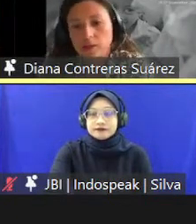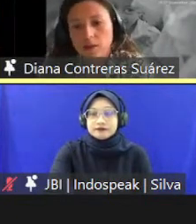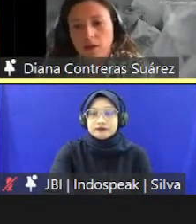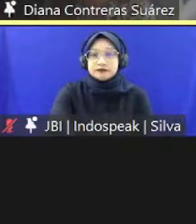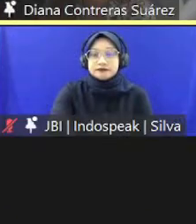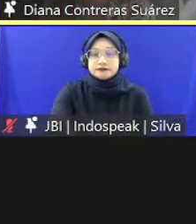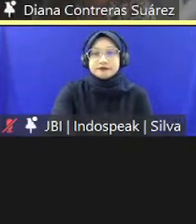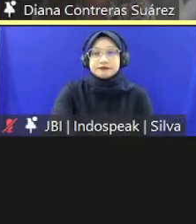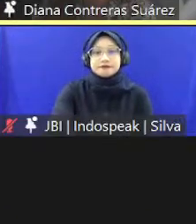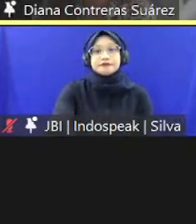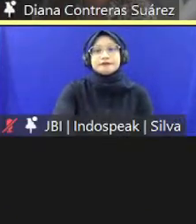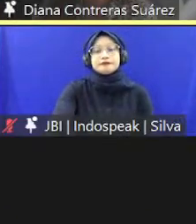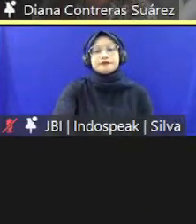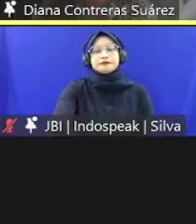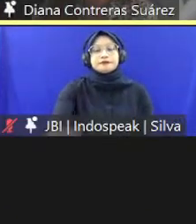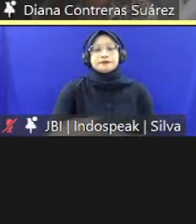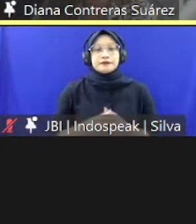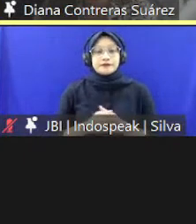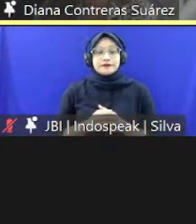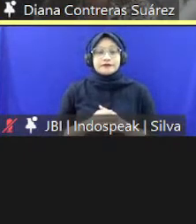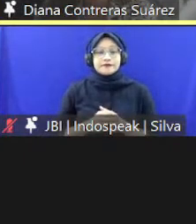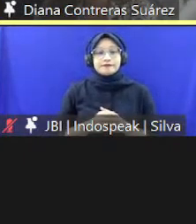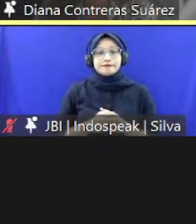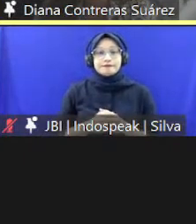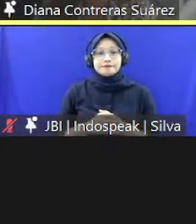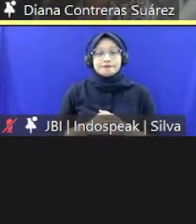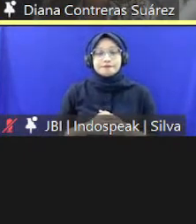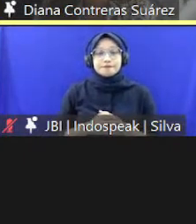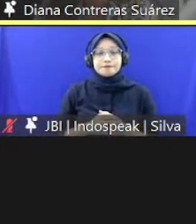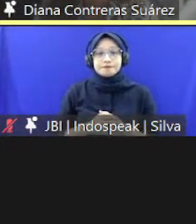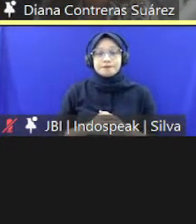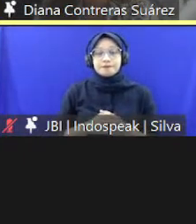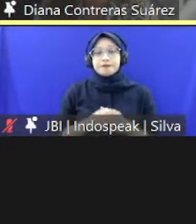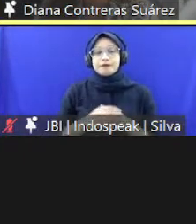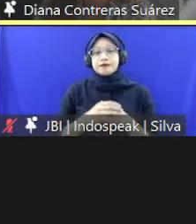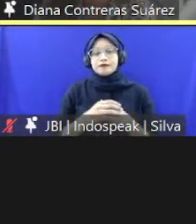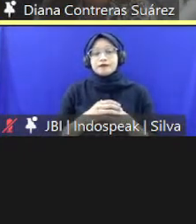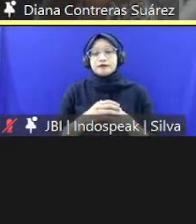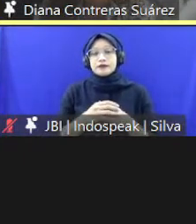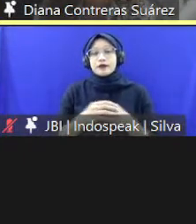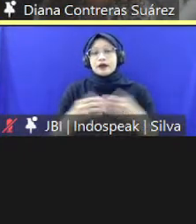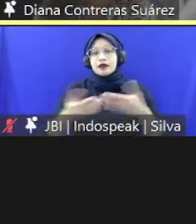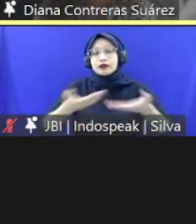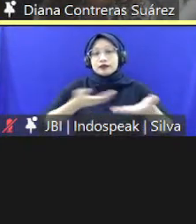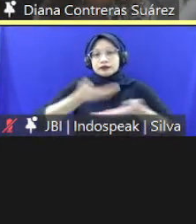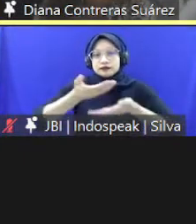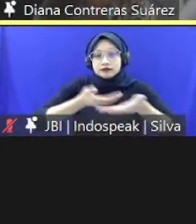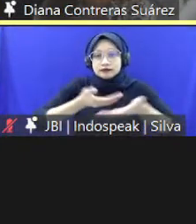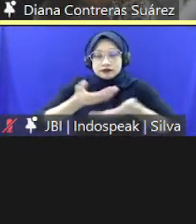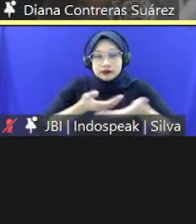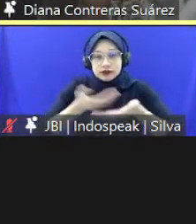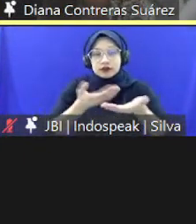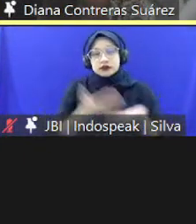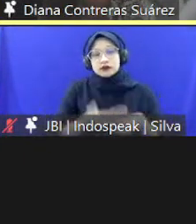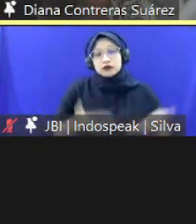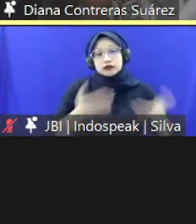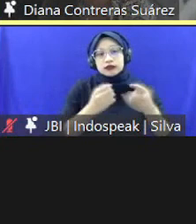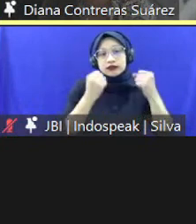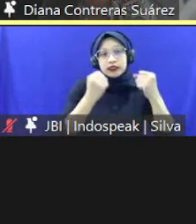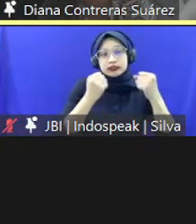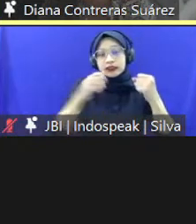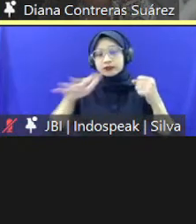2001. And basically what it proposes is the interaction between the health condition and the environment is